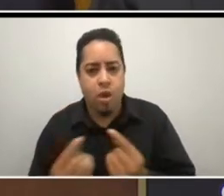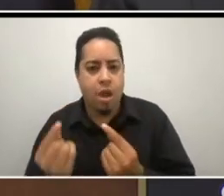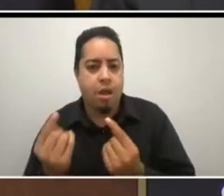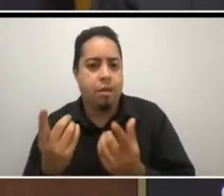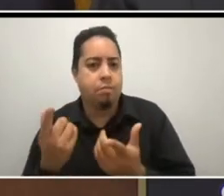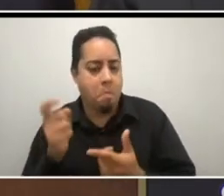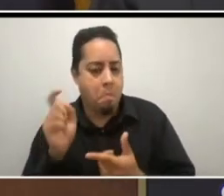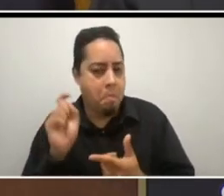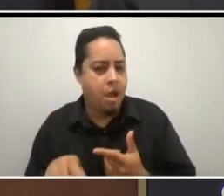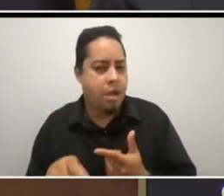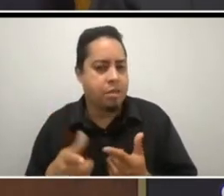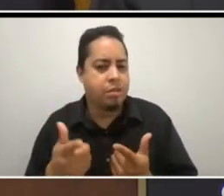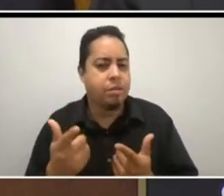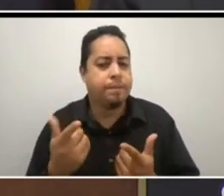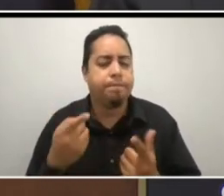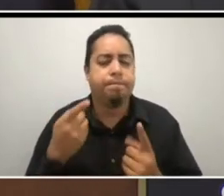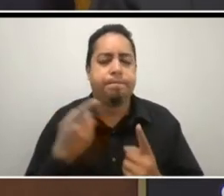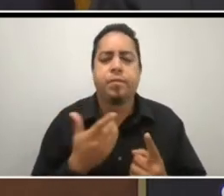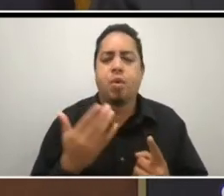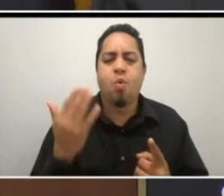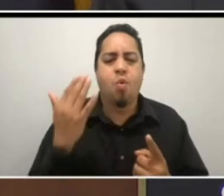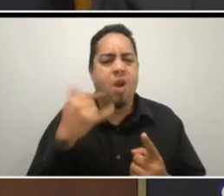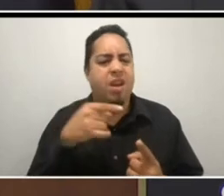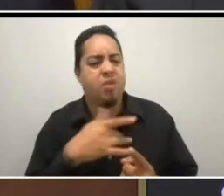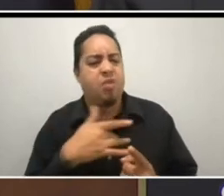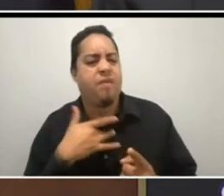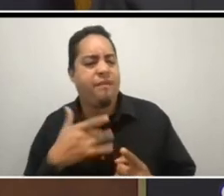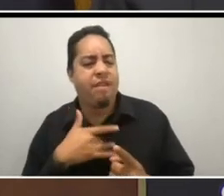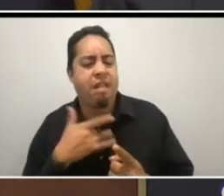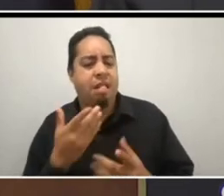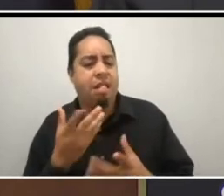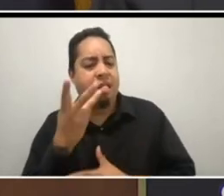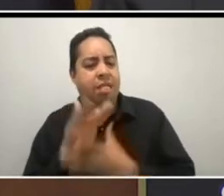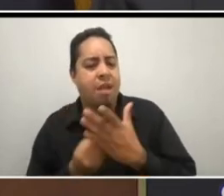produced. Why did you feel, either in the absence of that evidence,